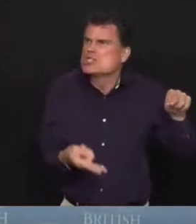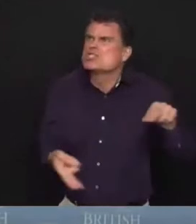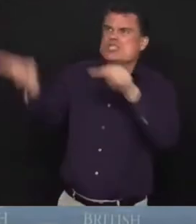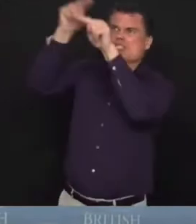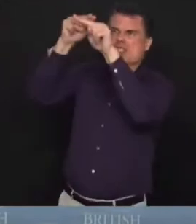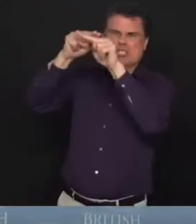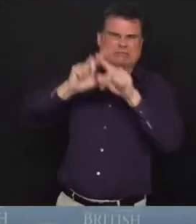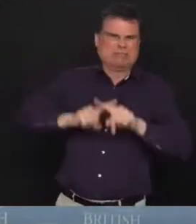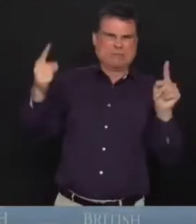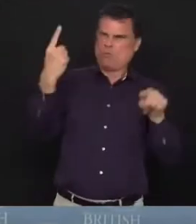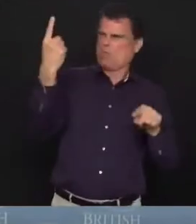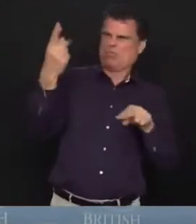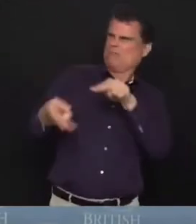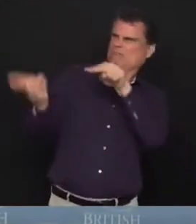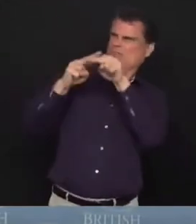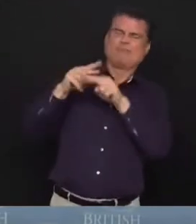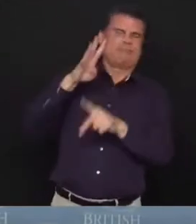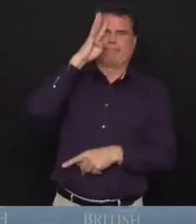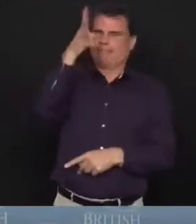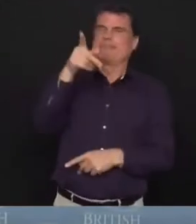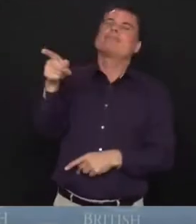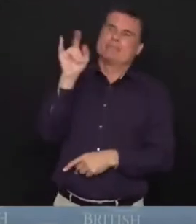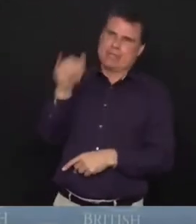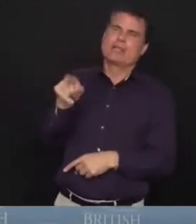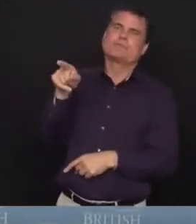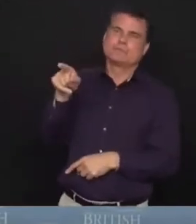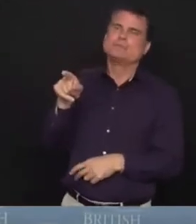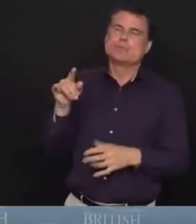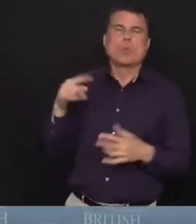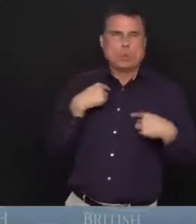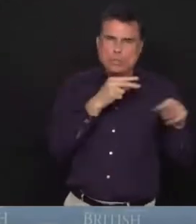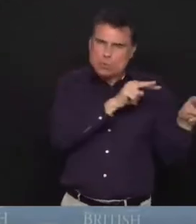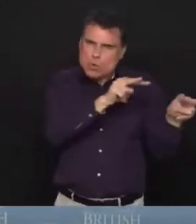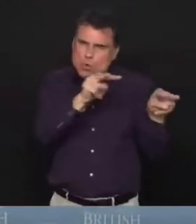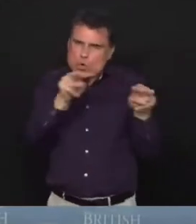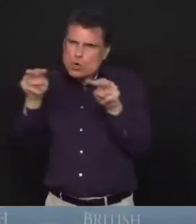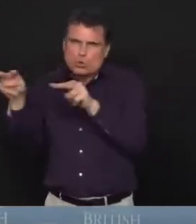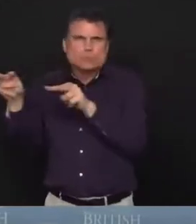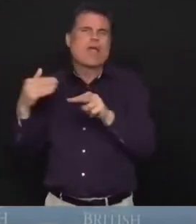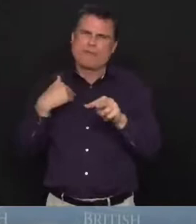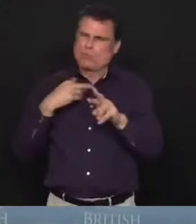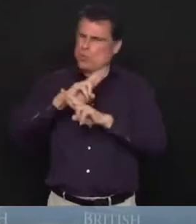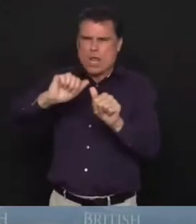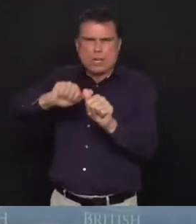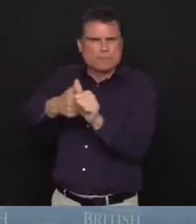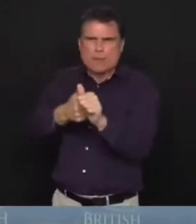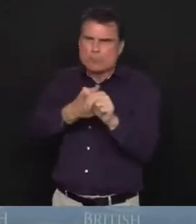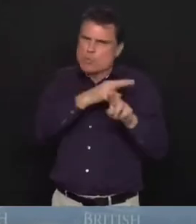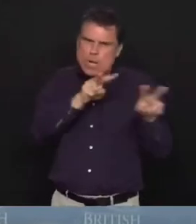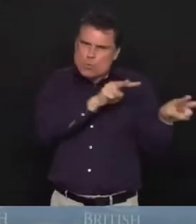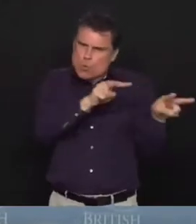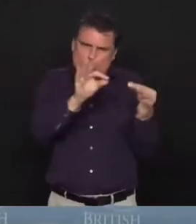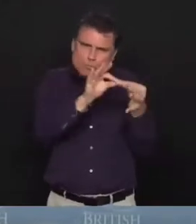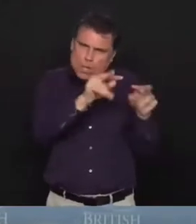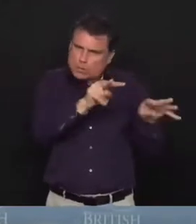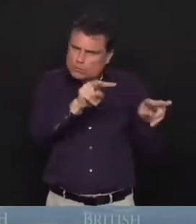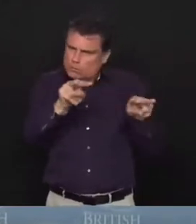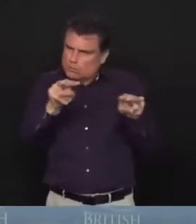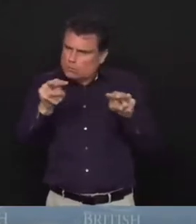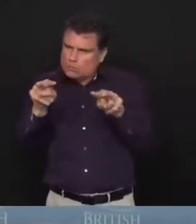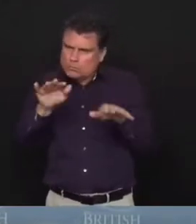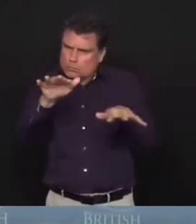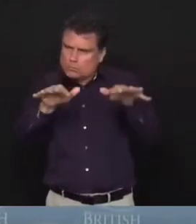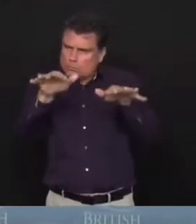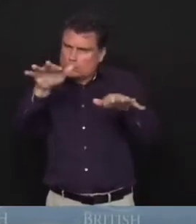prices is is in fact in place thank you and a last question today goes to Allison Hertz CTV News